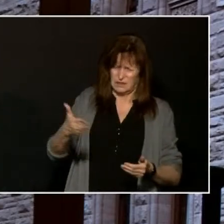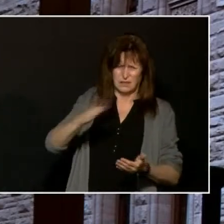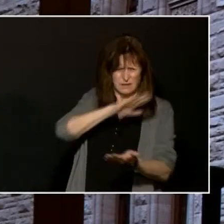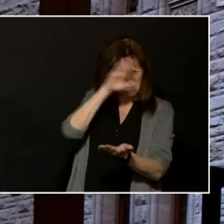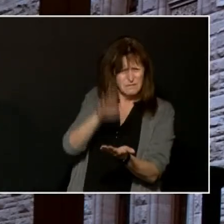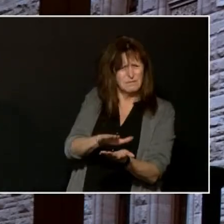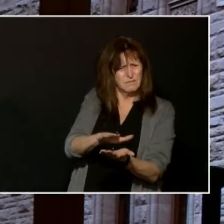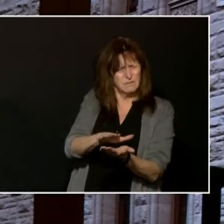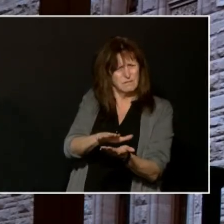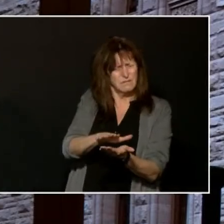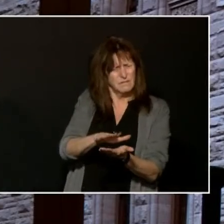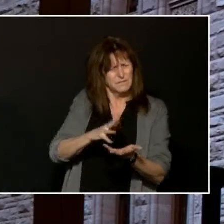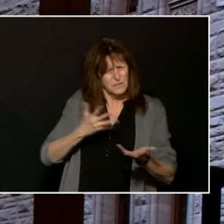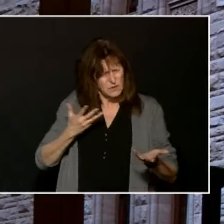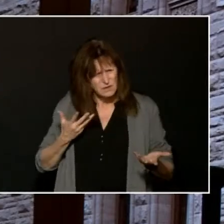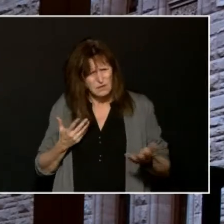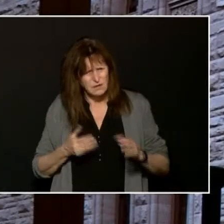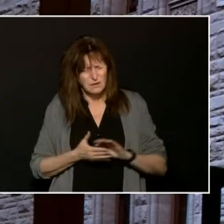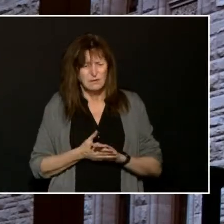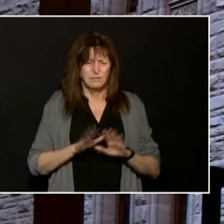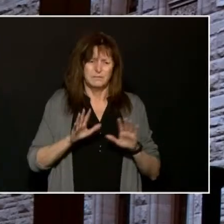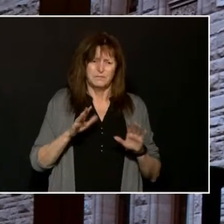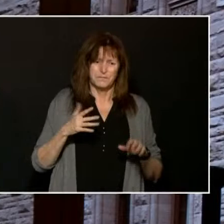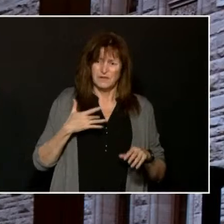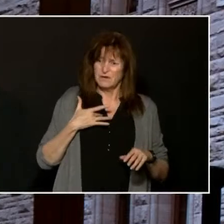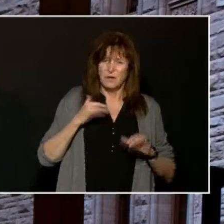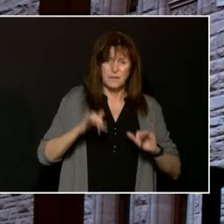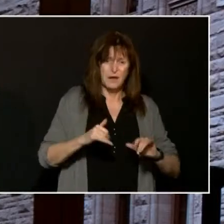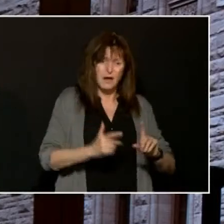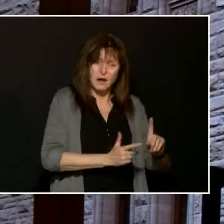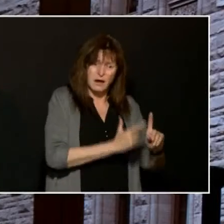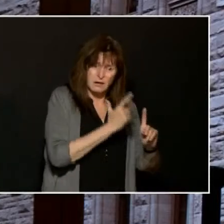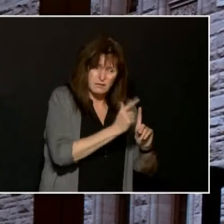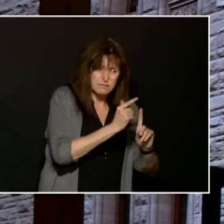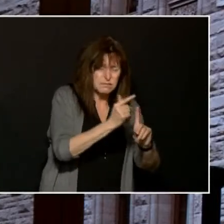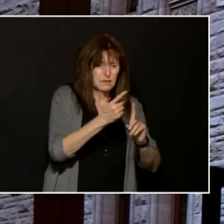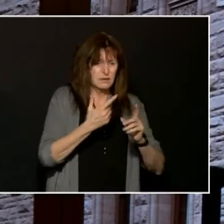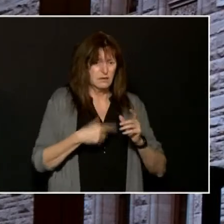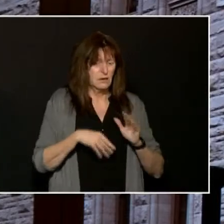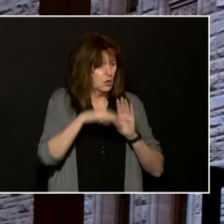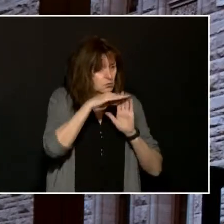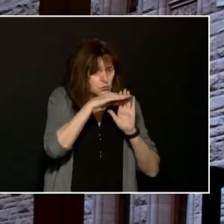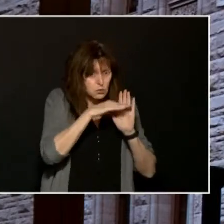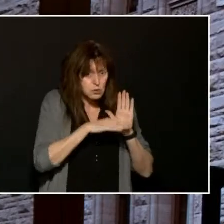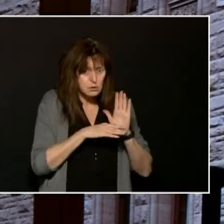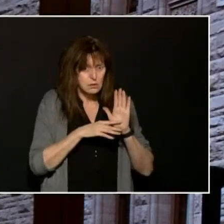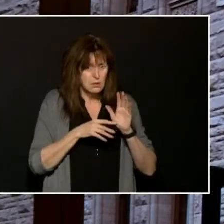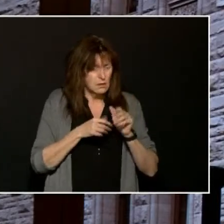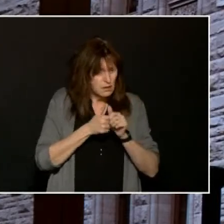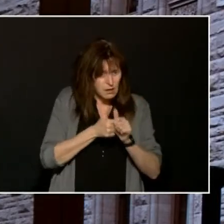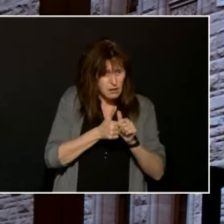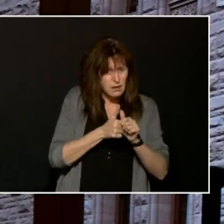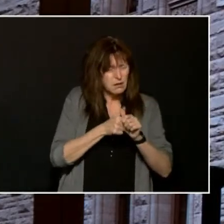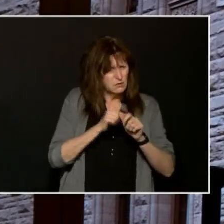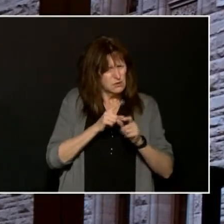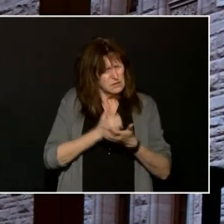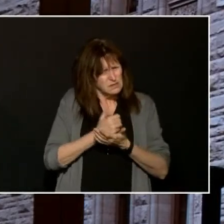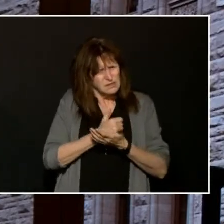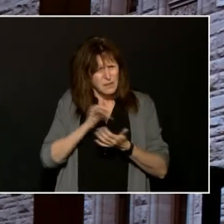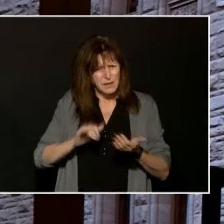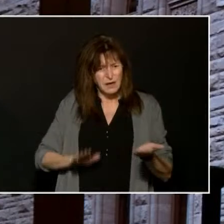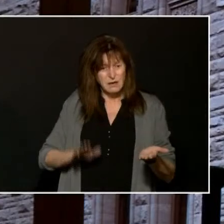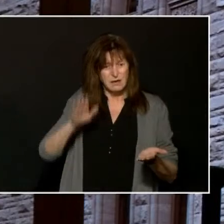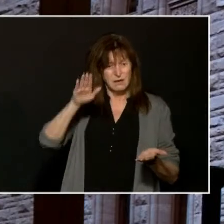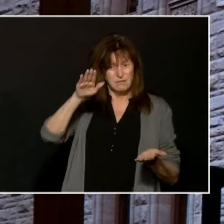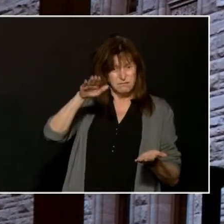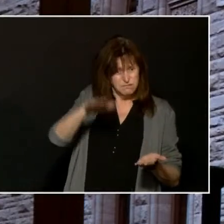And I feel that with the vaccination and measures, we should be able to move on this. While Dr. Brown has pointed out that the amount is less than the second